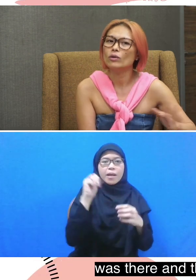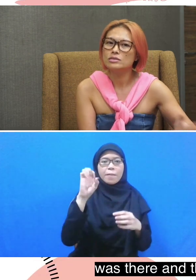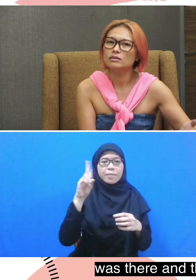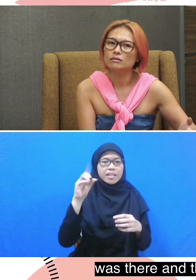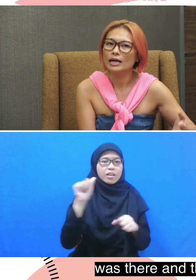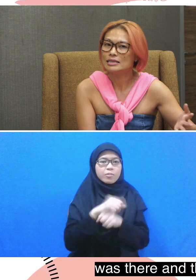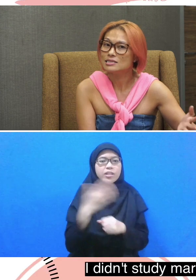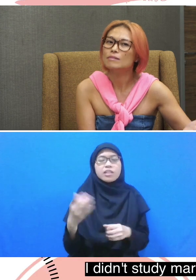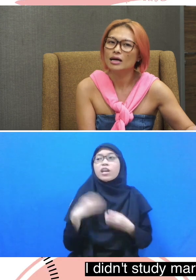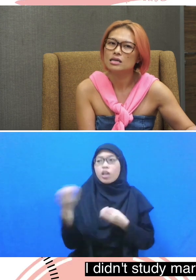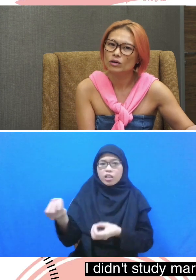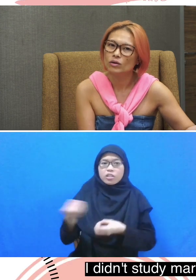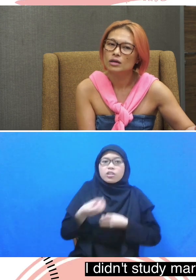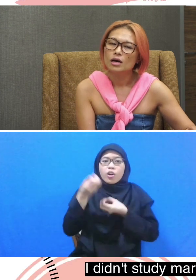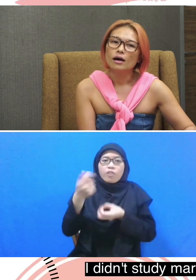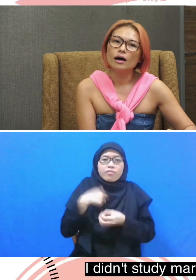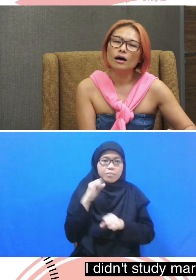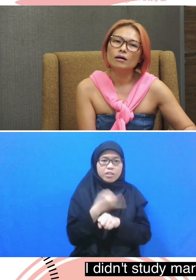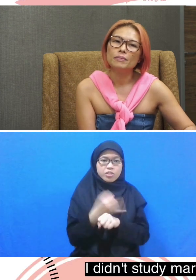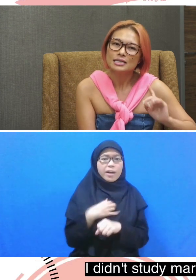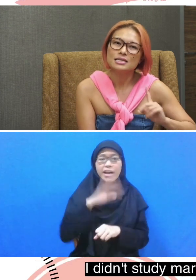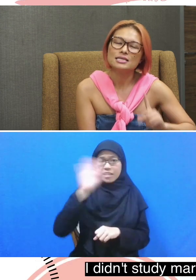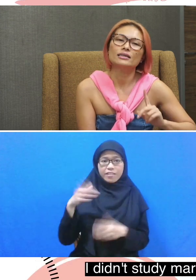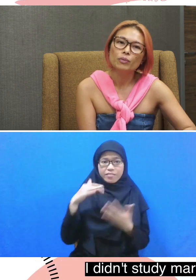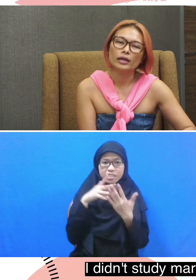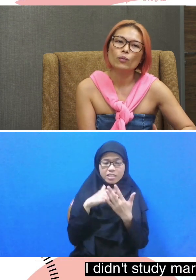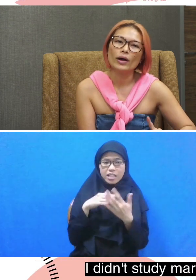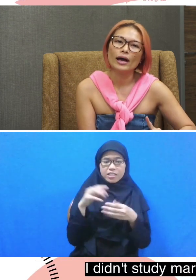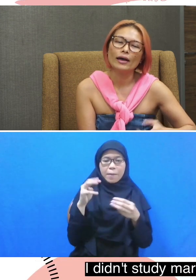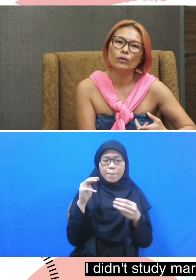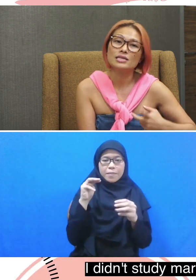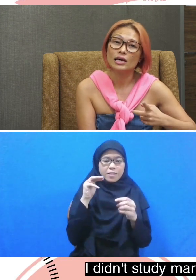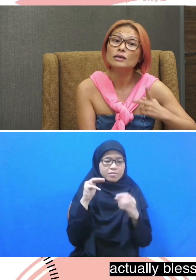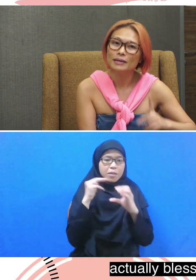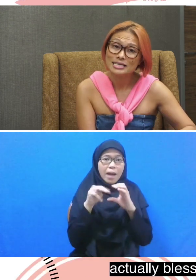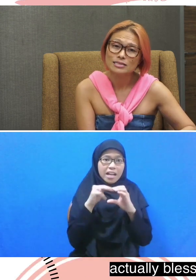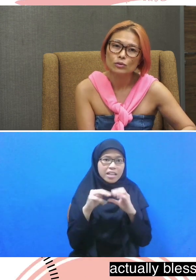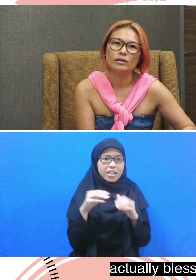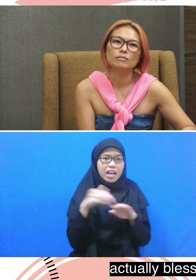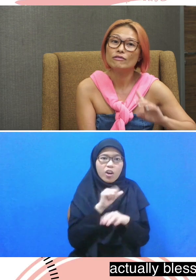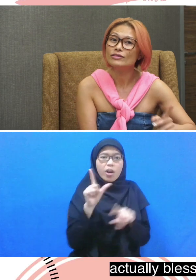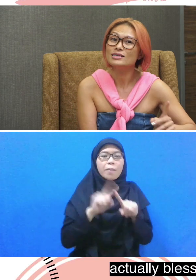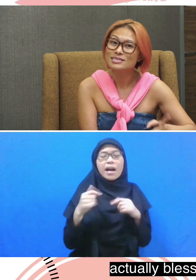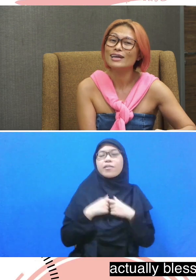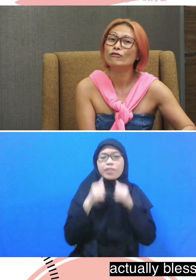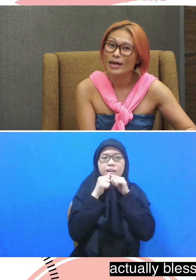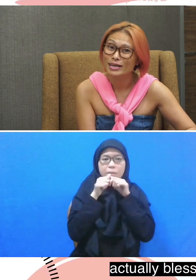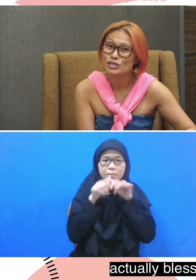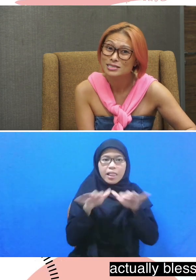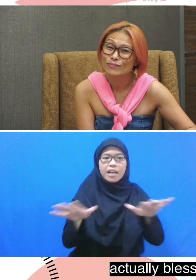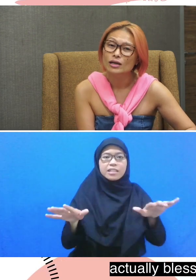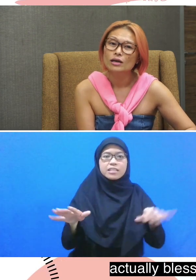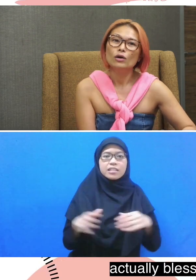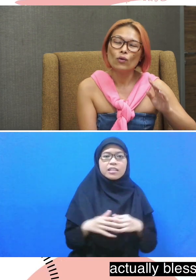although I didn't study marketing at all. But this is another point where I was actually blessed with my first set of